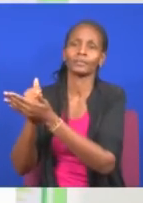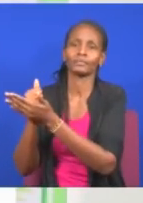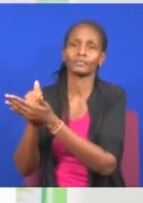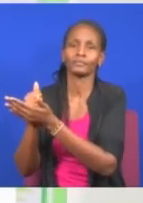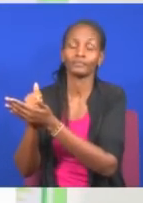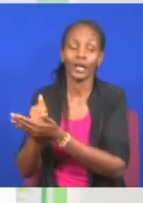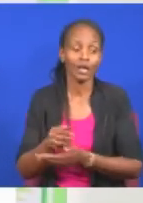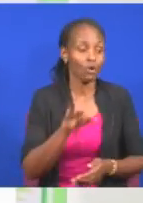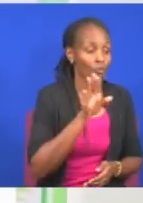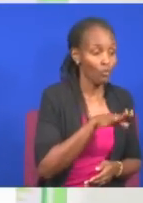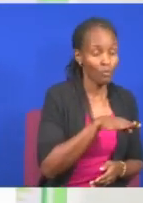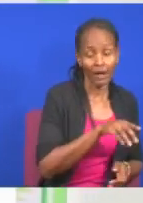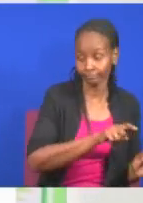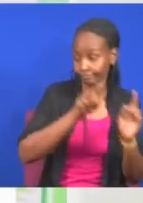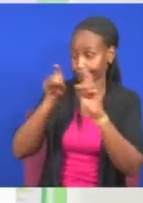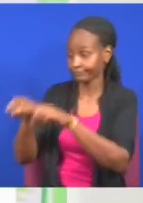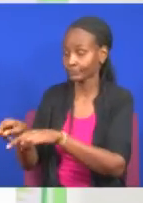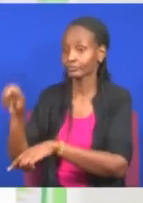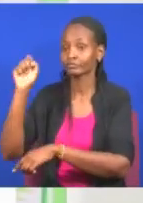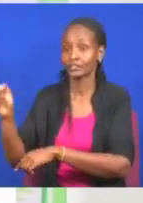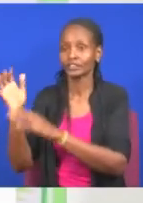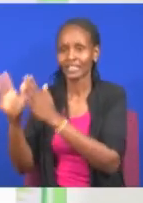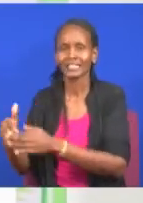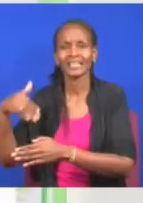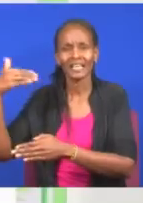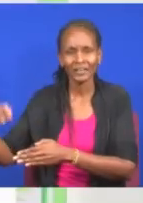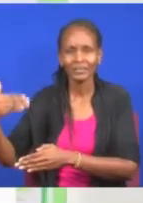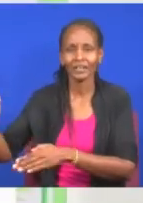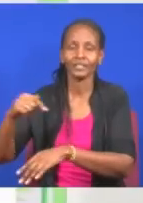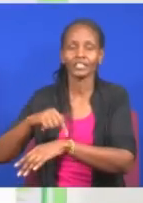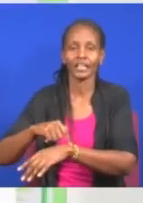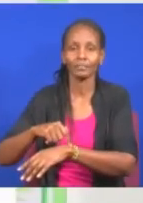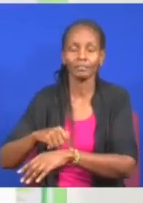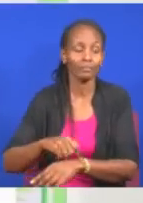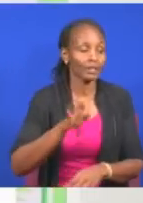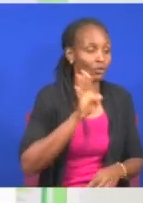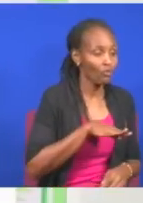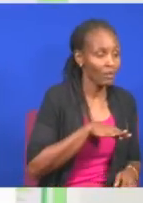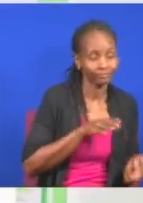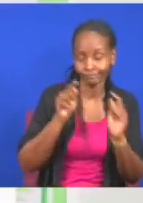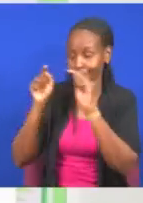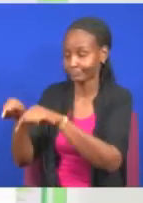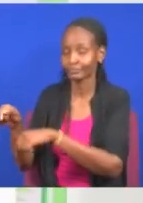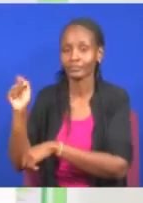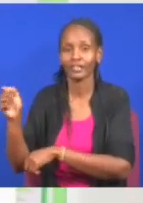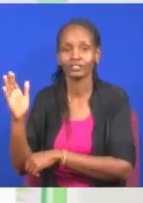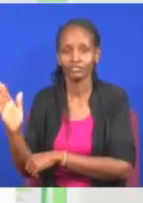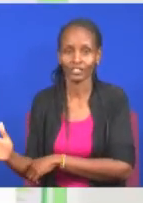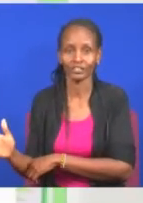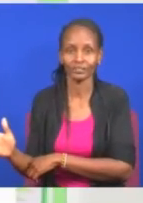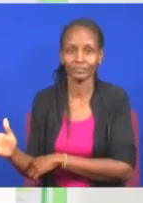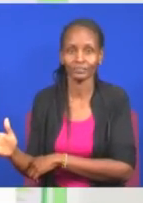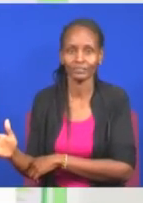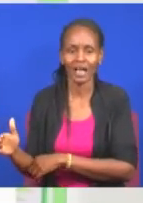widow would go to the judge every time. The widow going to the judge. And this would